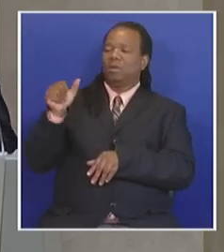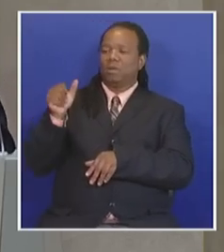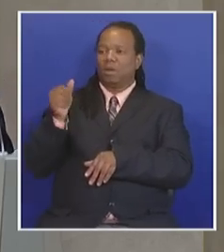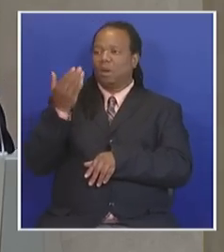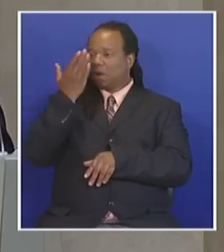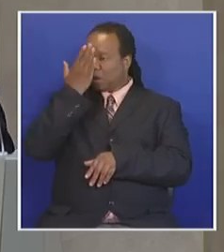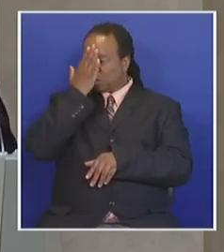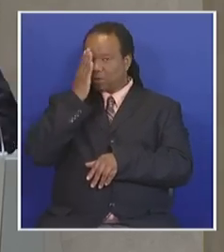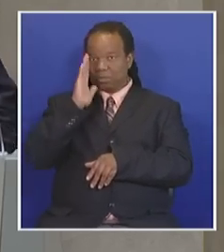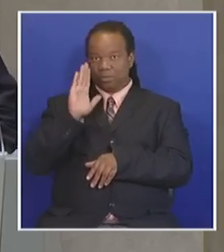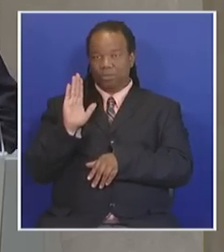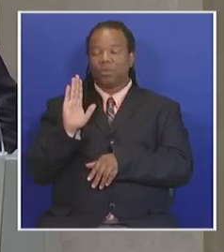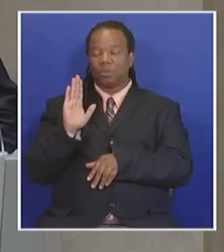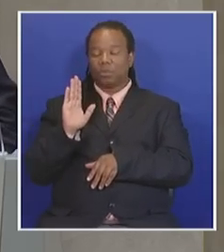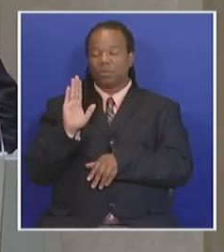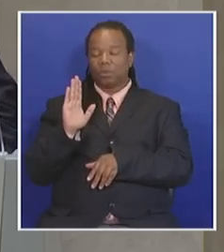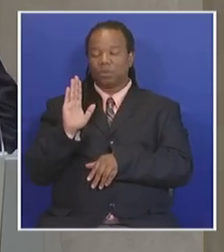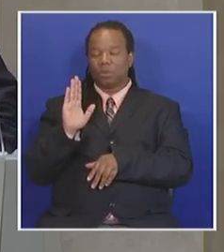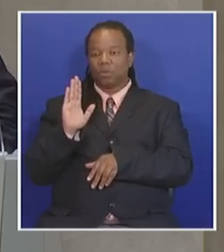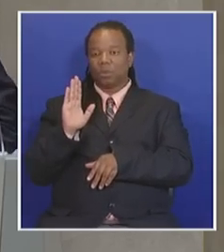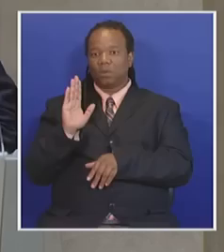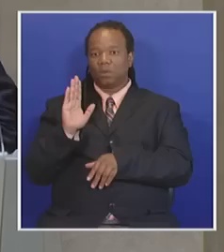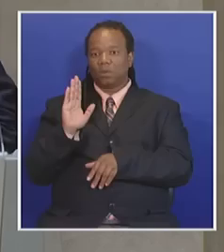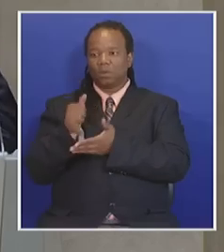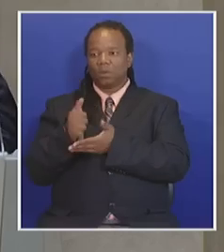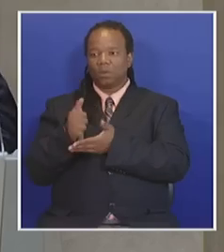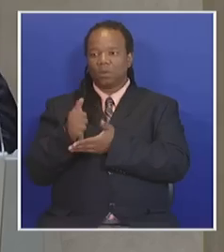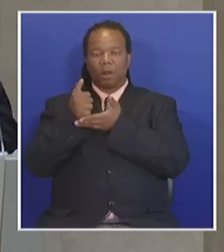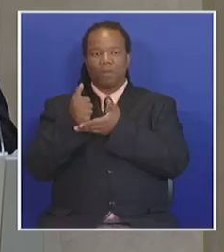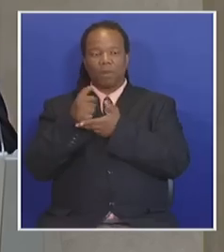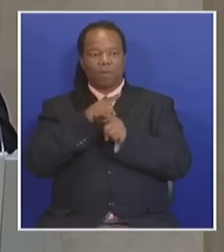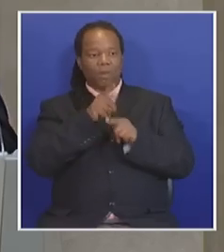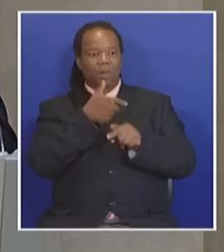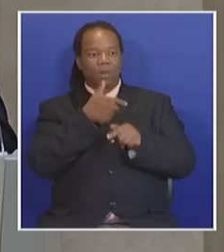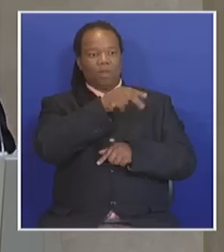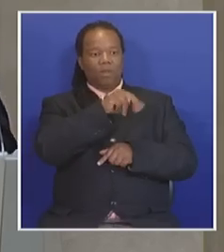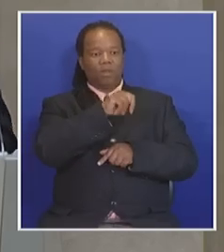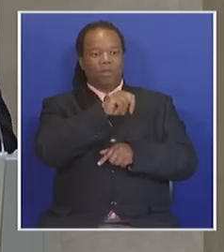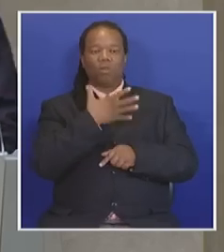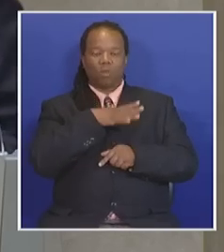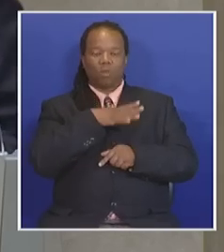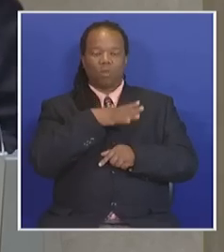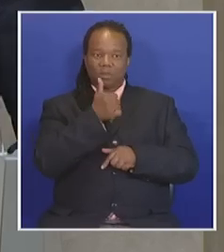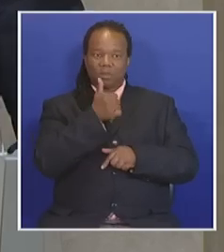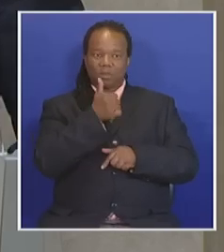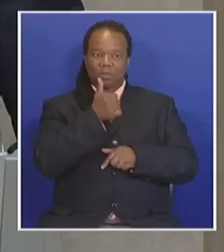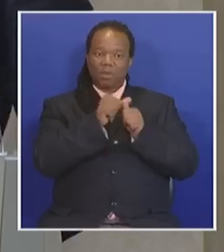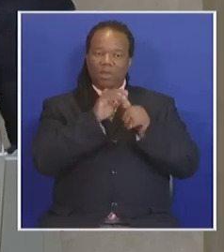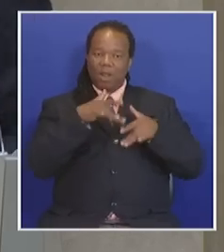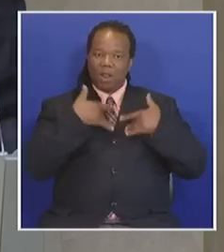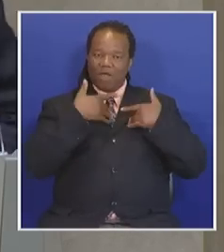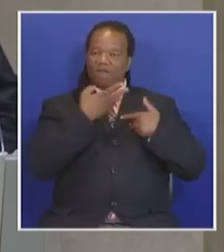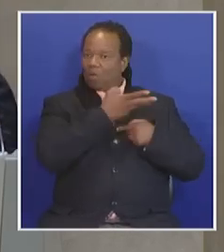efforts as the ANC to ensure a better life for all and not for some of our people. This